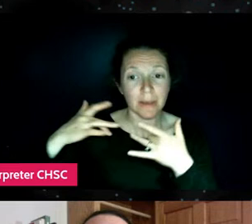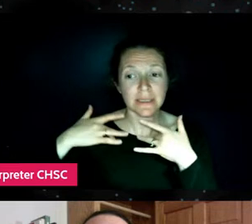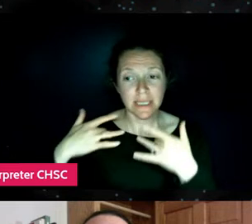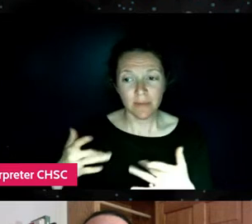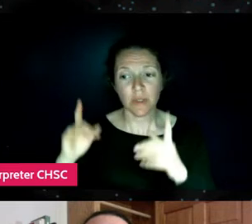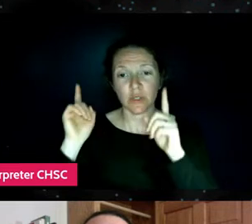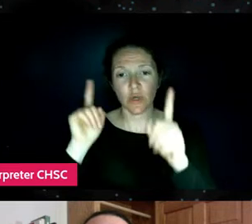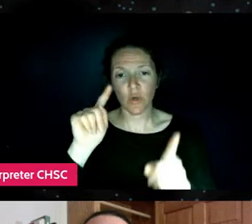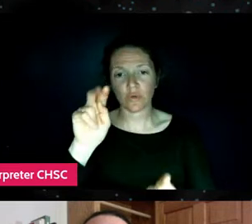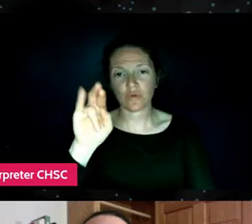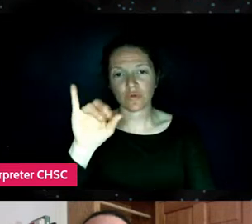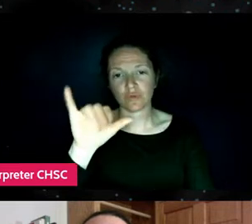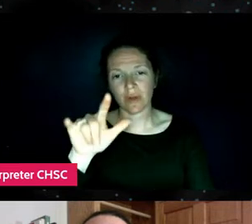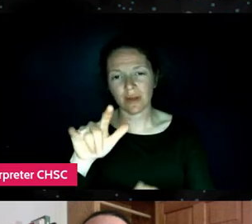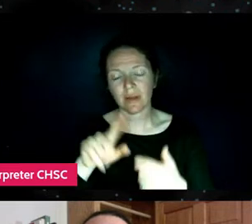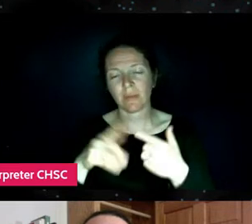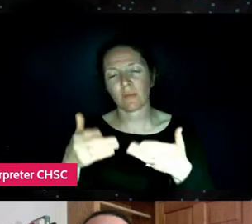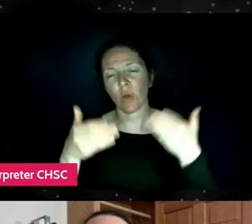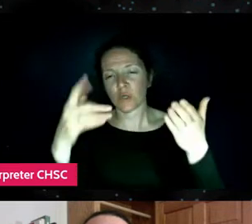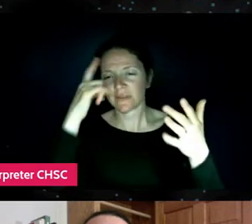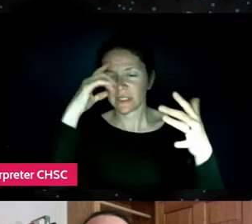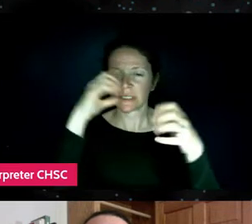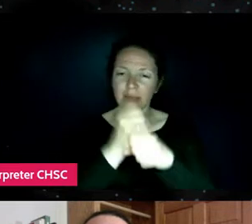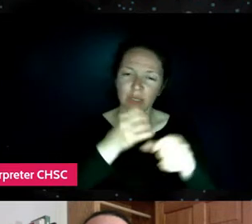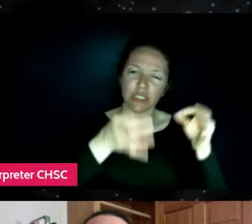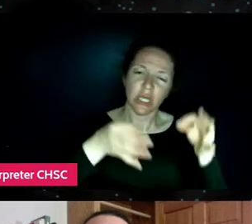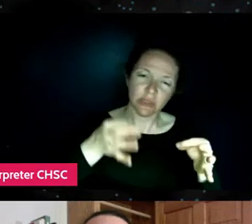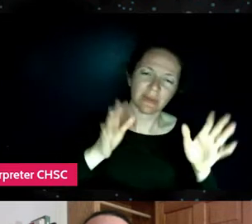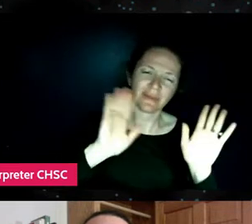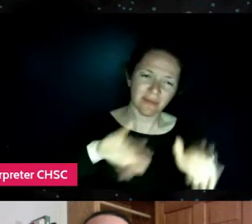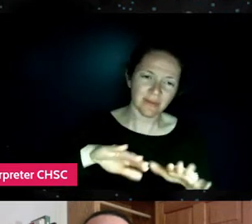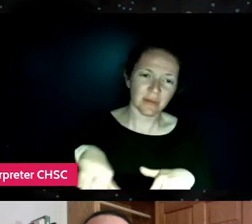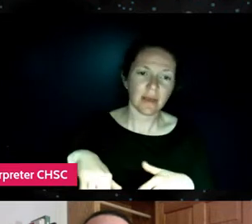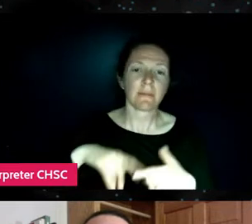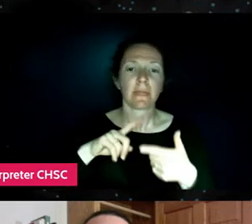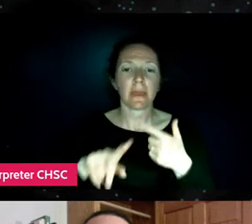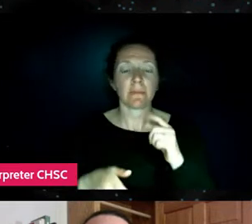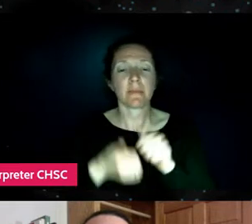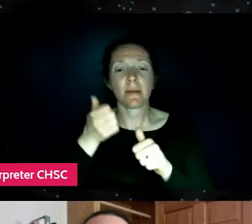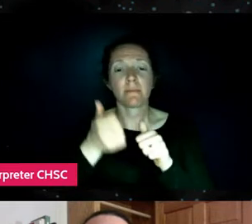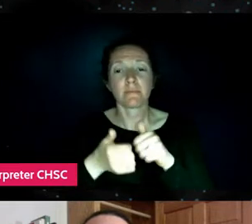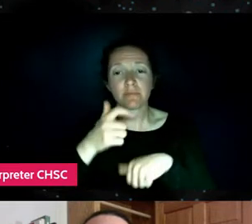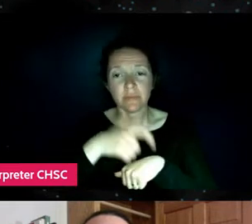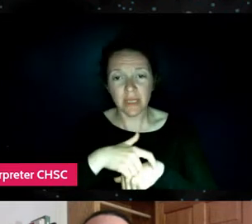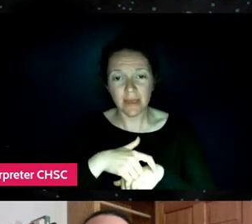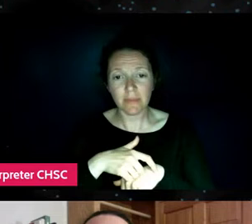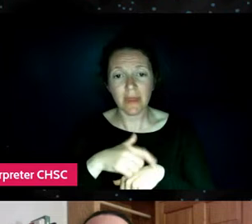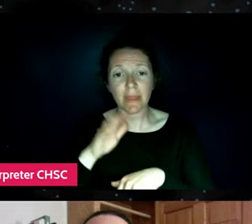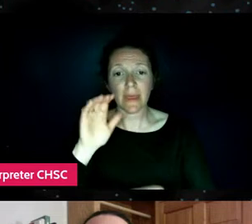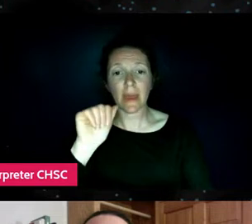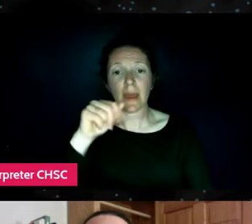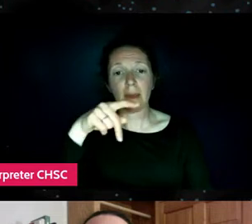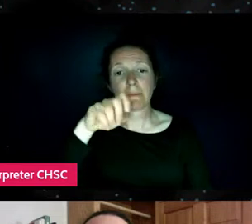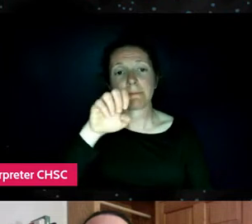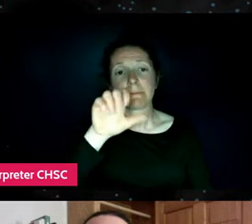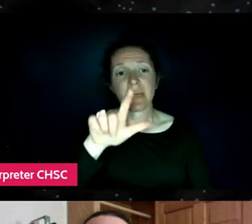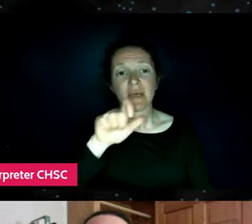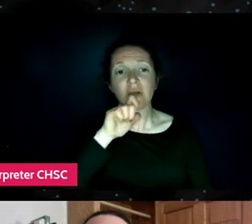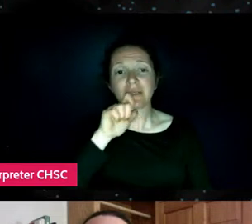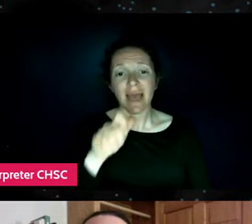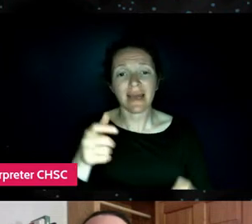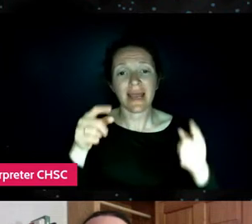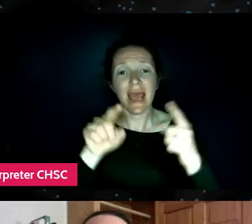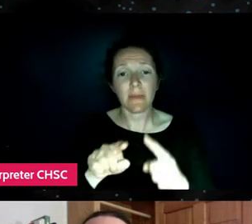few other things. There's the motion for summary judgment, etc. But ordinarily, the appeal does not happen until